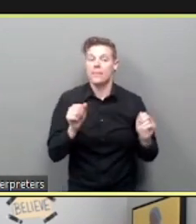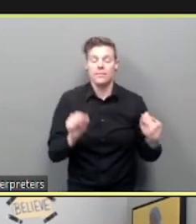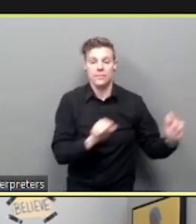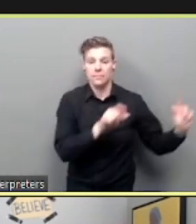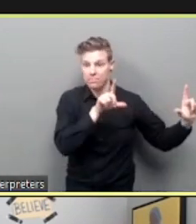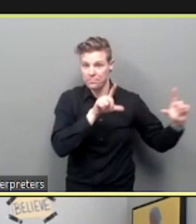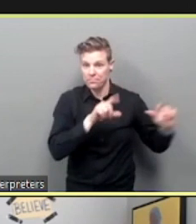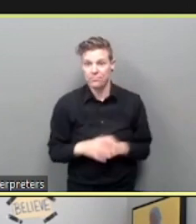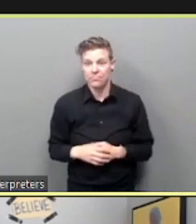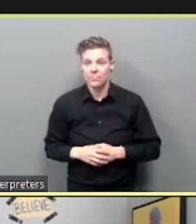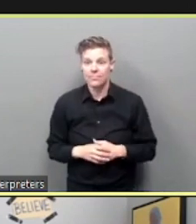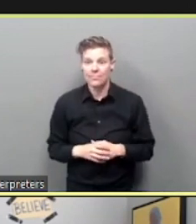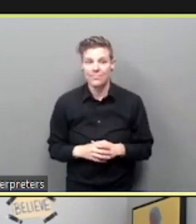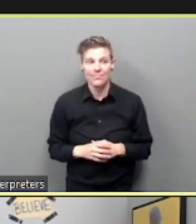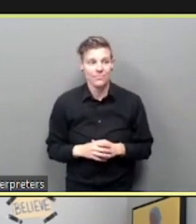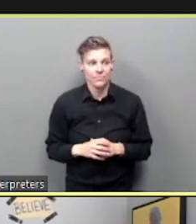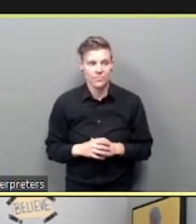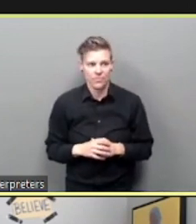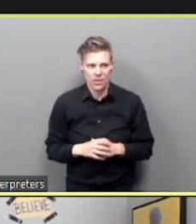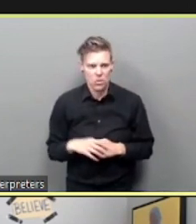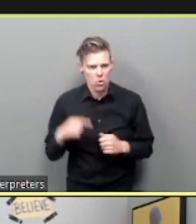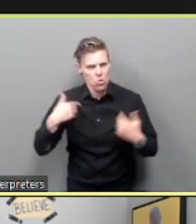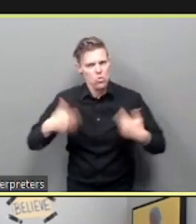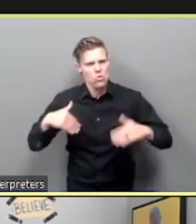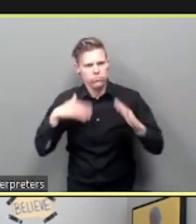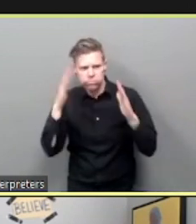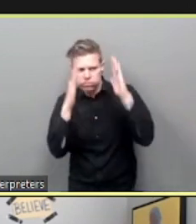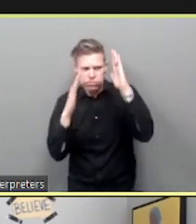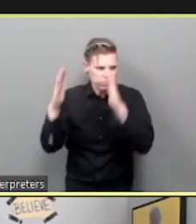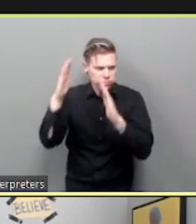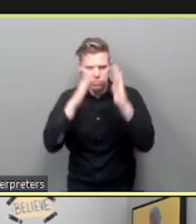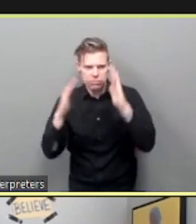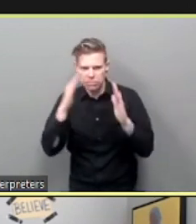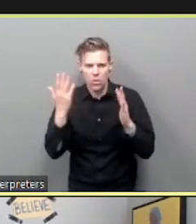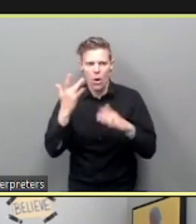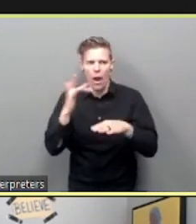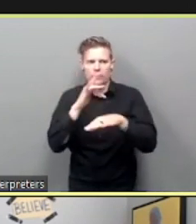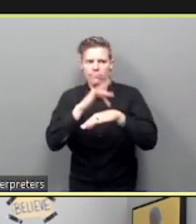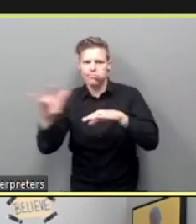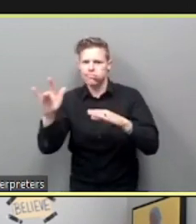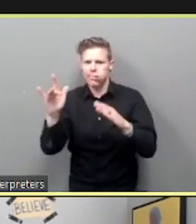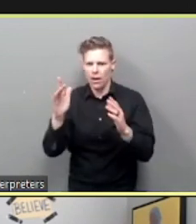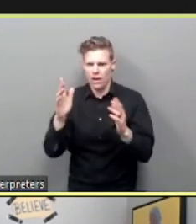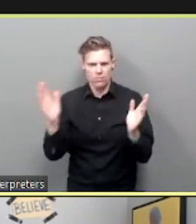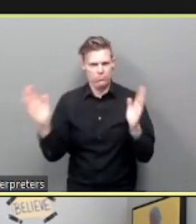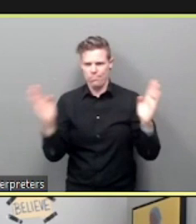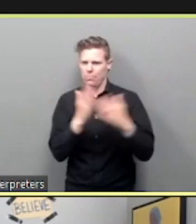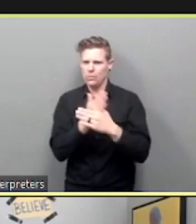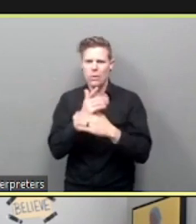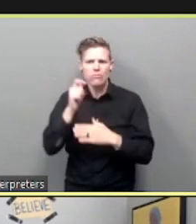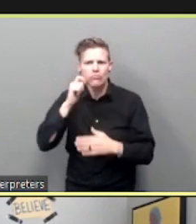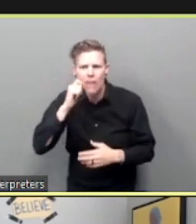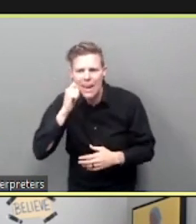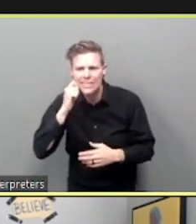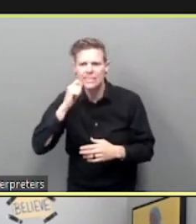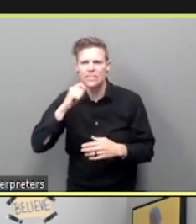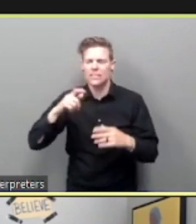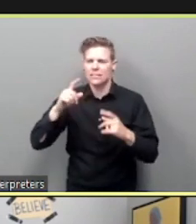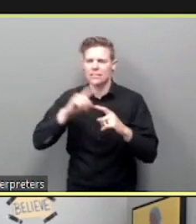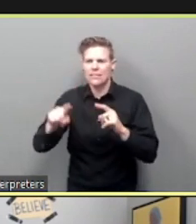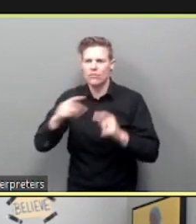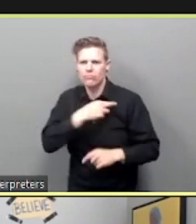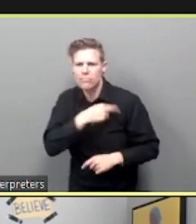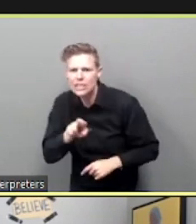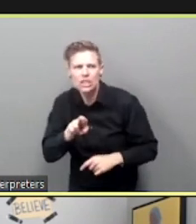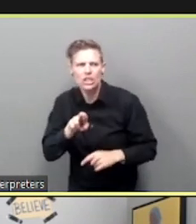One of our big concerns is the gap for racial and ethnic equity. So you can see that Hispanic and